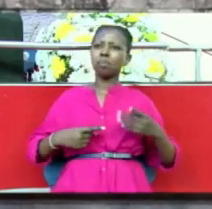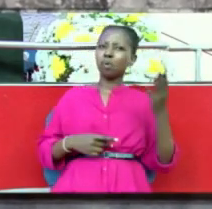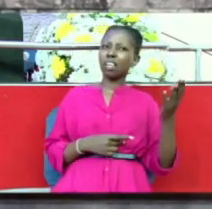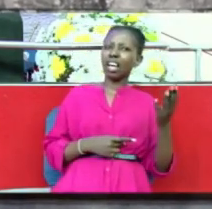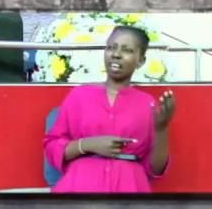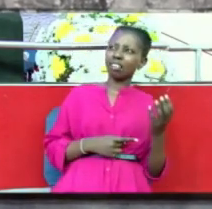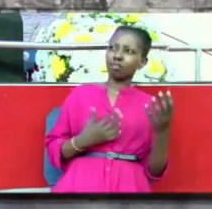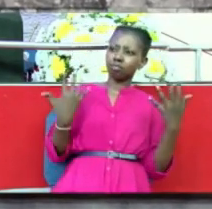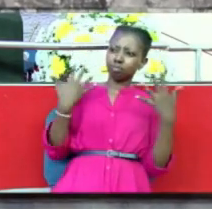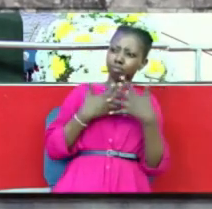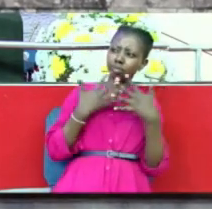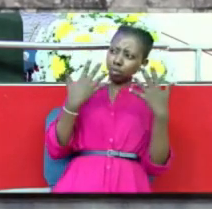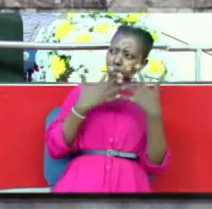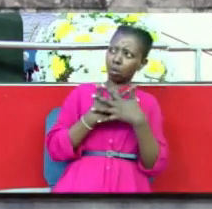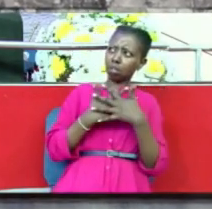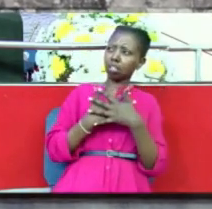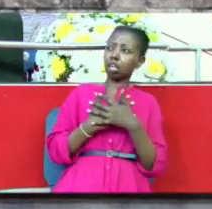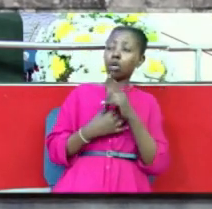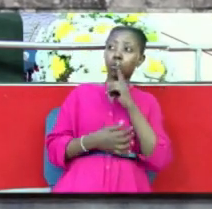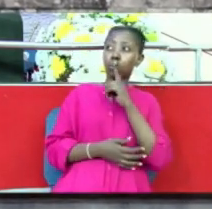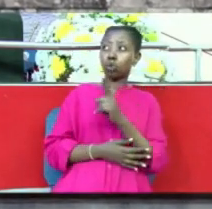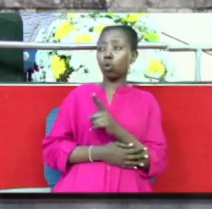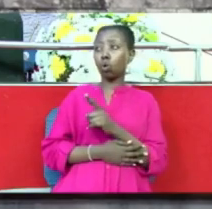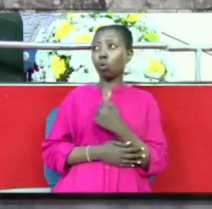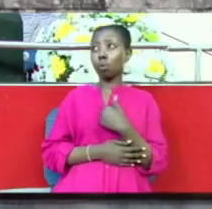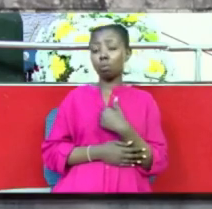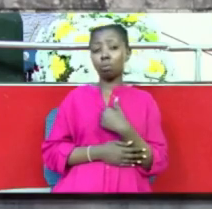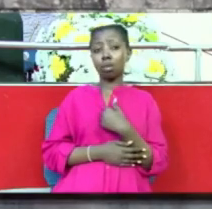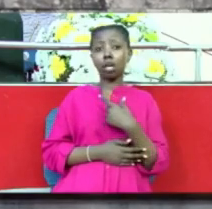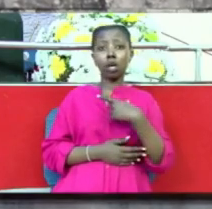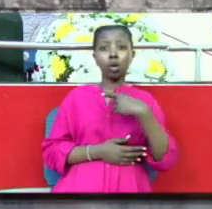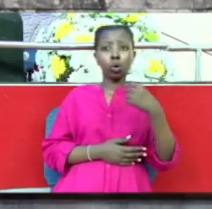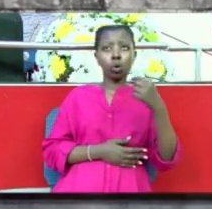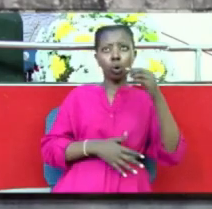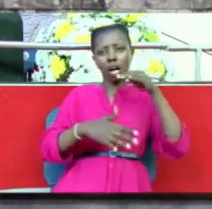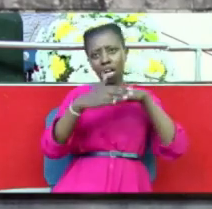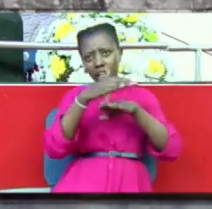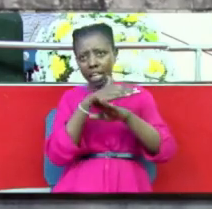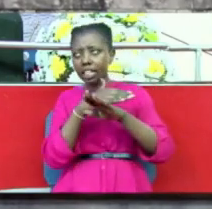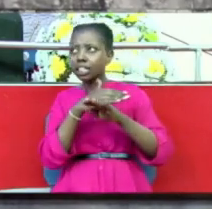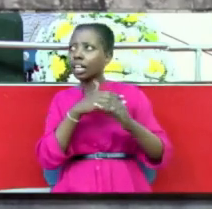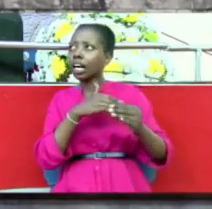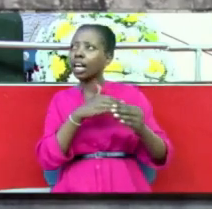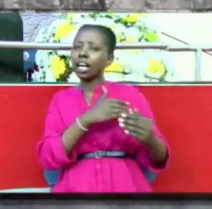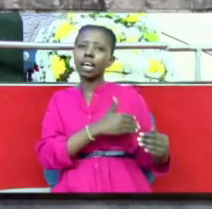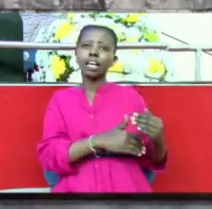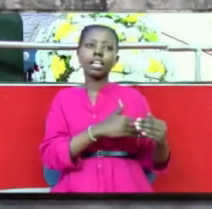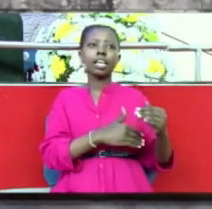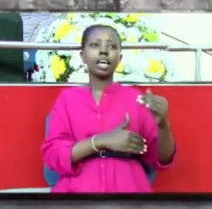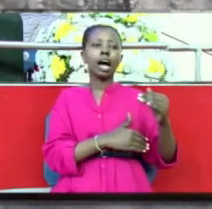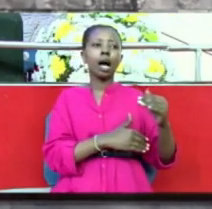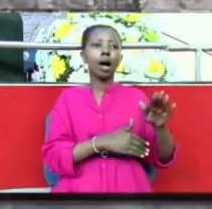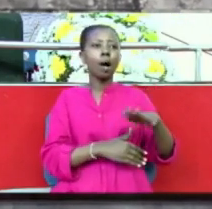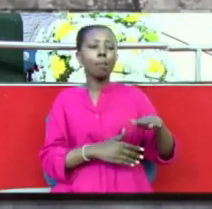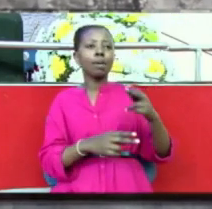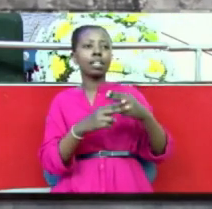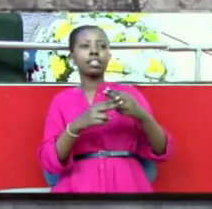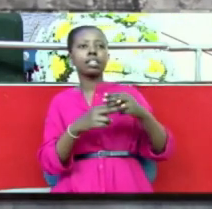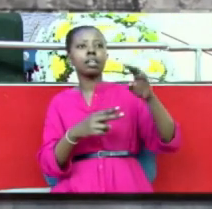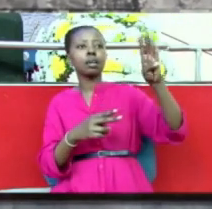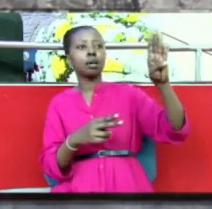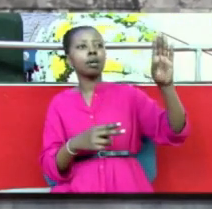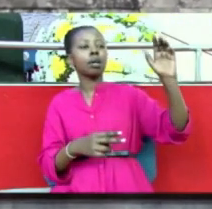Jamaicans. So I had gone up to Bahamas. I had a reason to go to Bahamas. But Jamaica had no